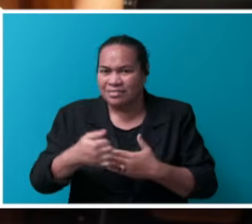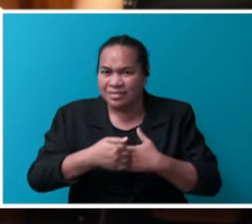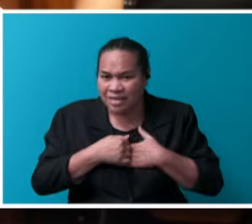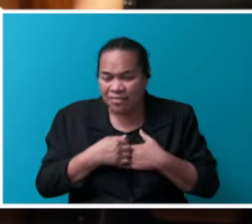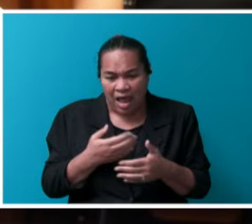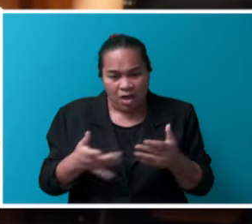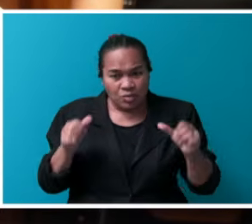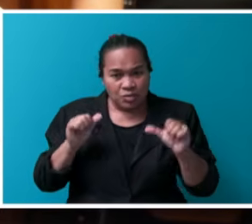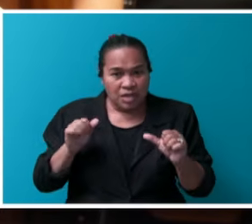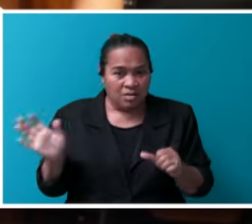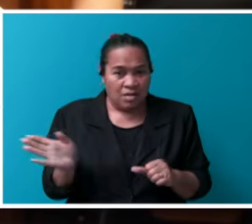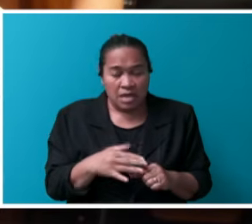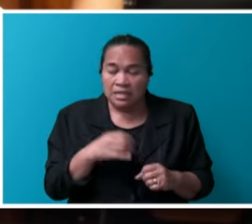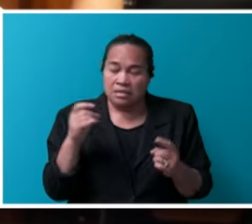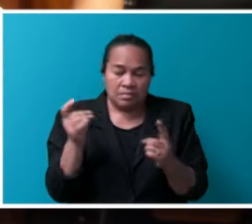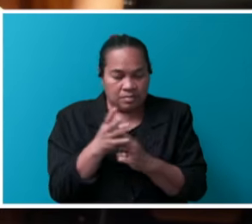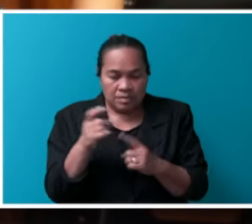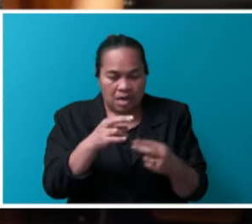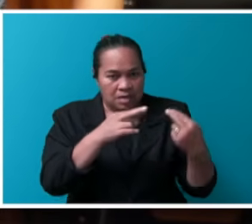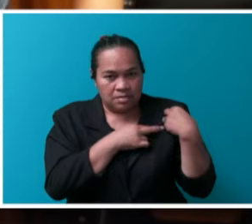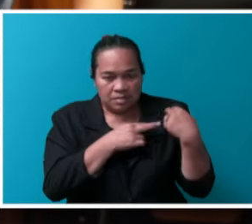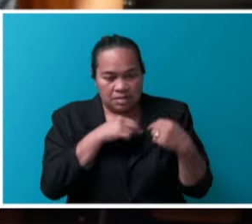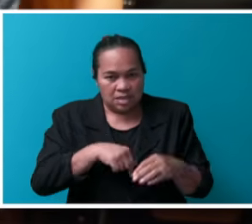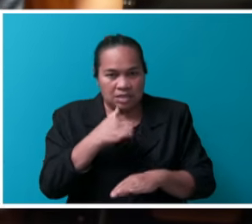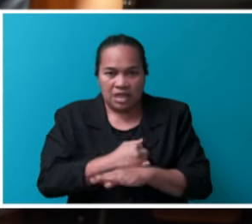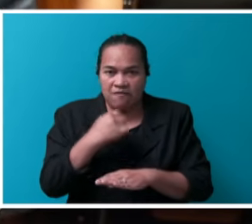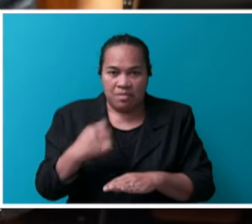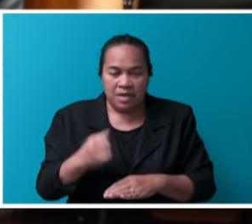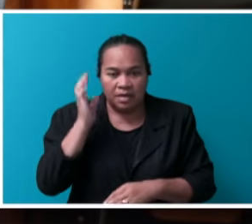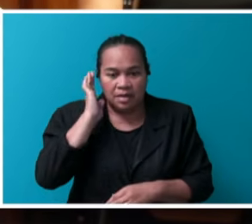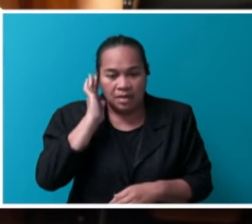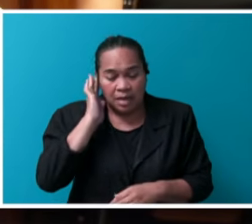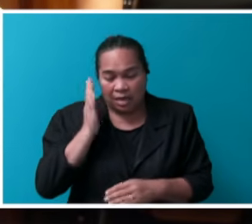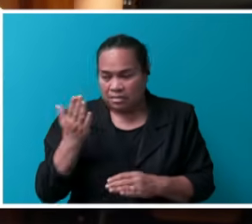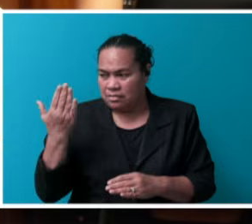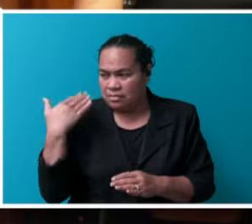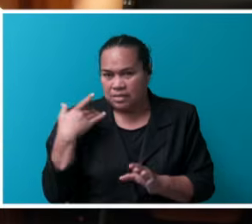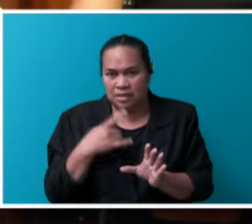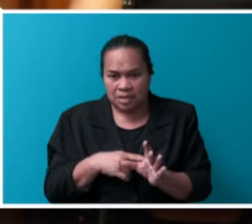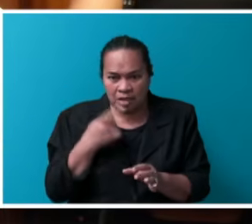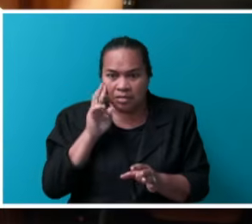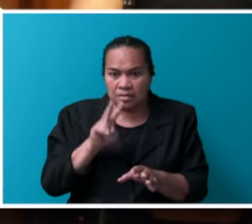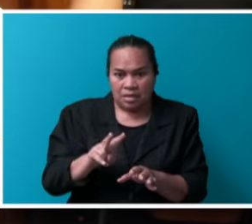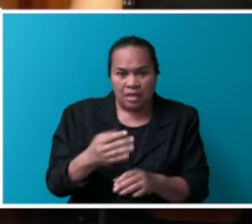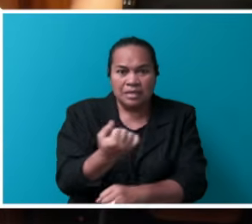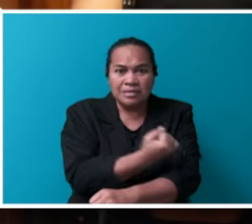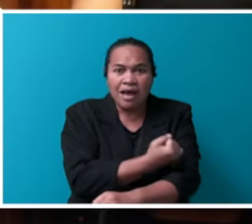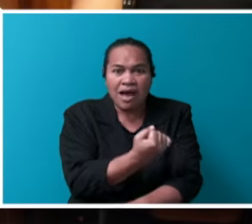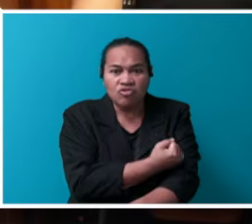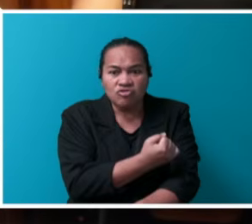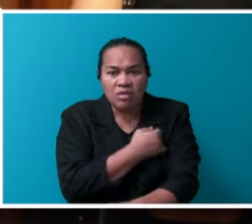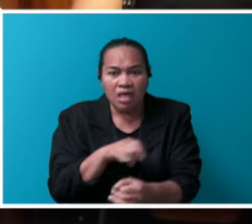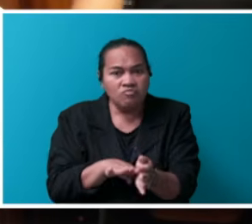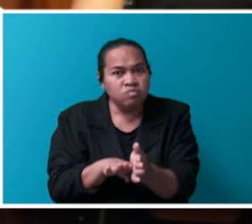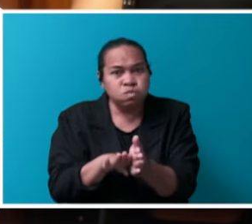well-being of all Fijians is a fundamental responsibility of the government. In recent years, the growing threat of illicit drugs, rise